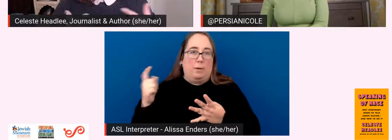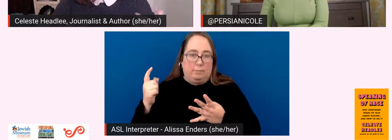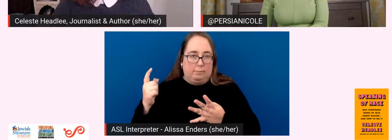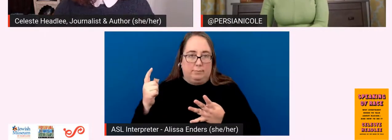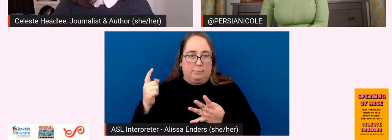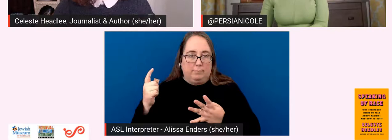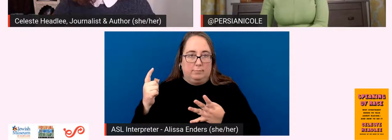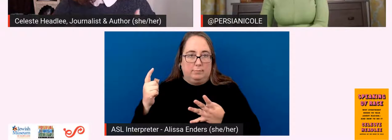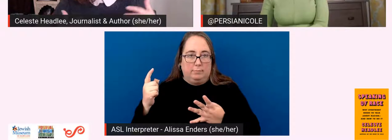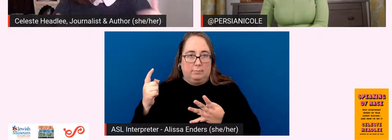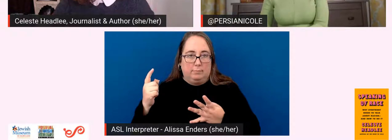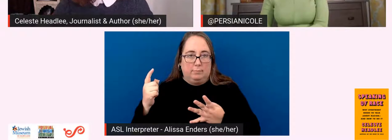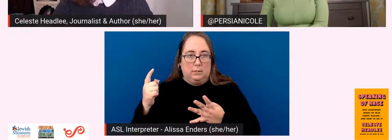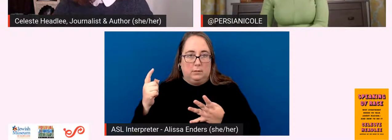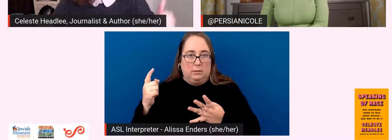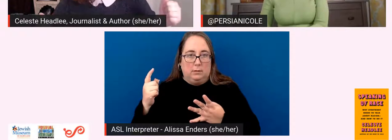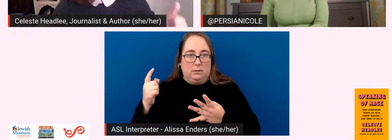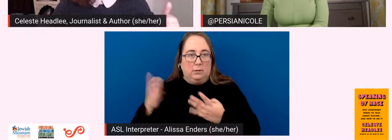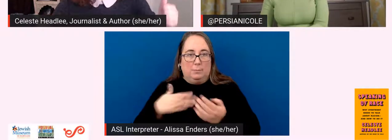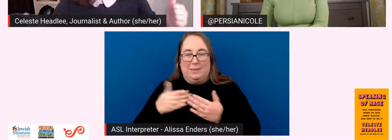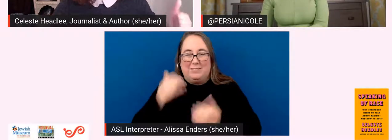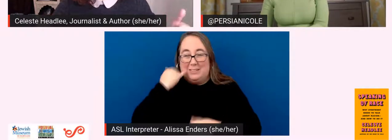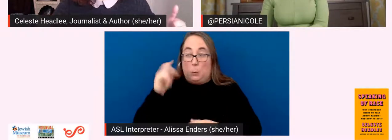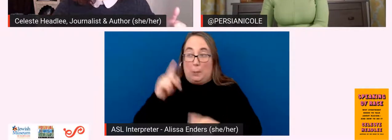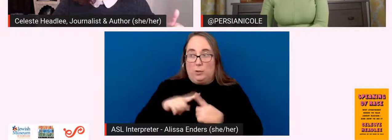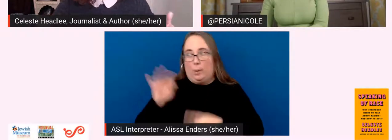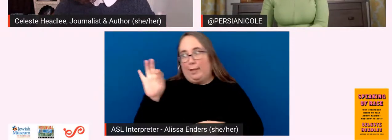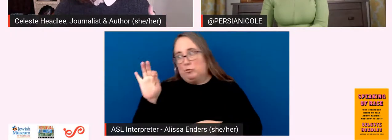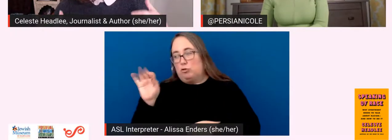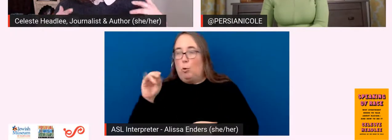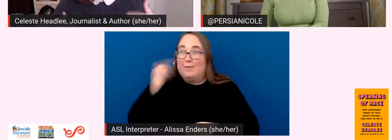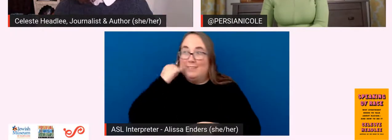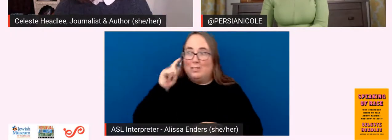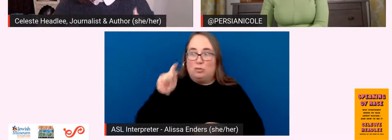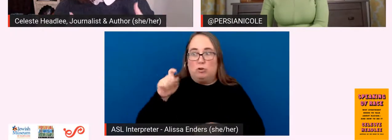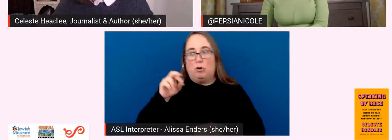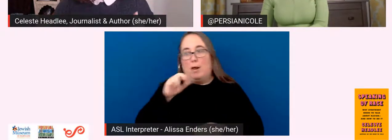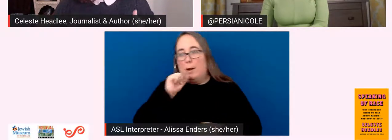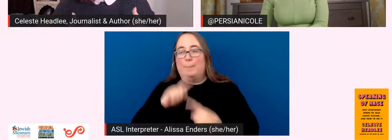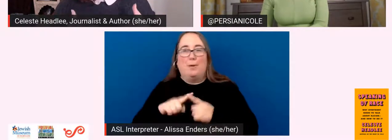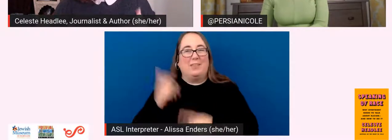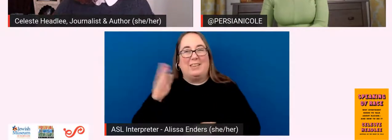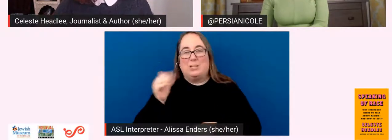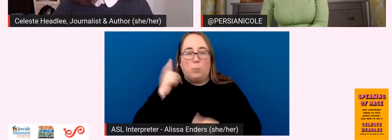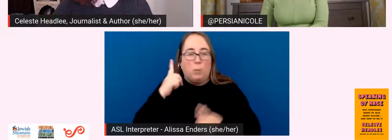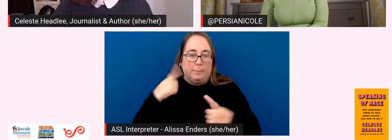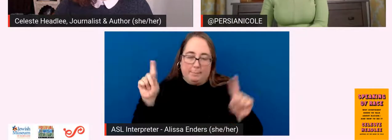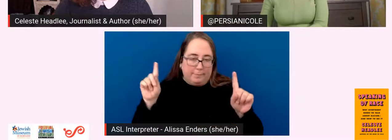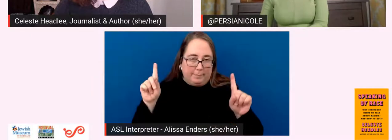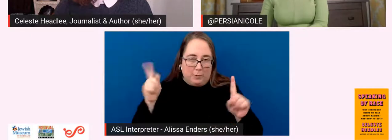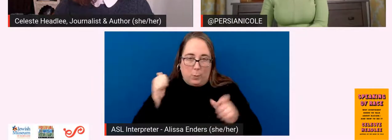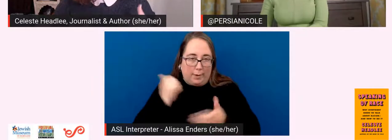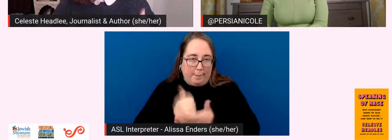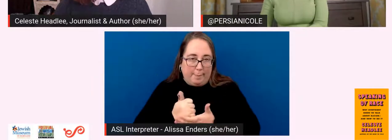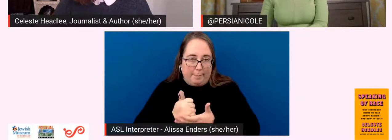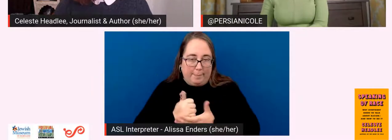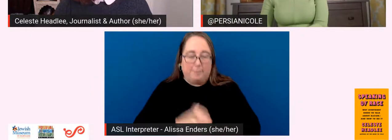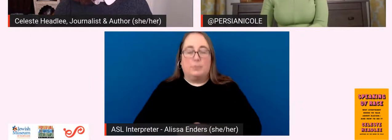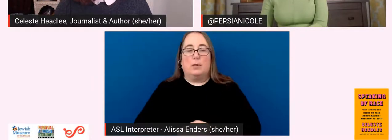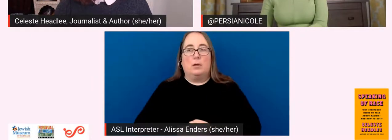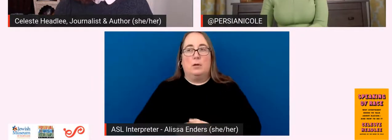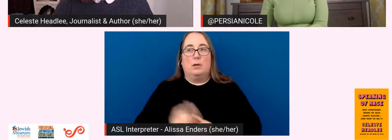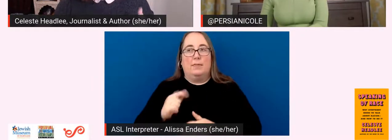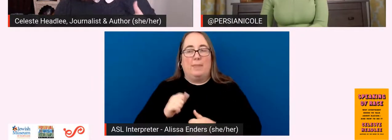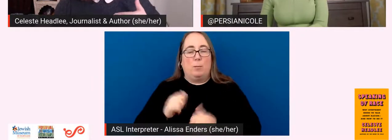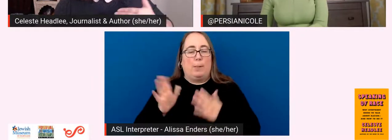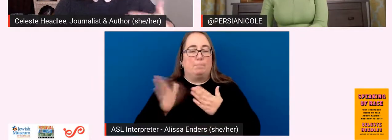It has nothing to do with whether it's okay to lecture them or not, or whether they deserve it or not. It's that the lecture won't help. Mm-hmm. You will shut them